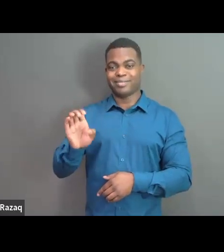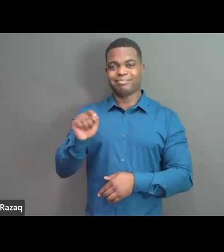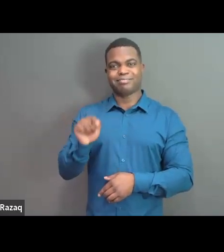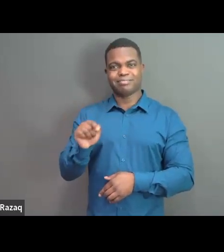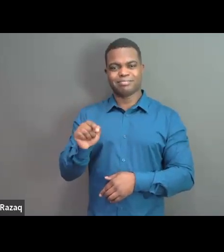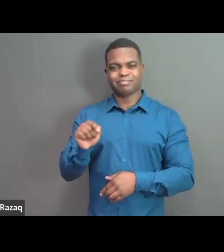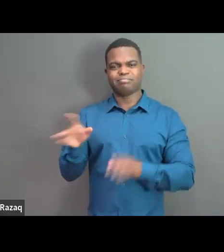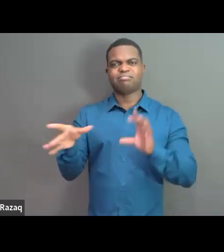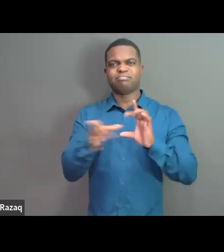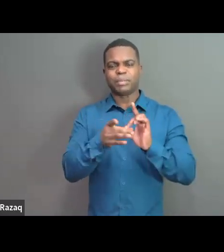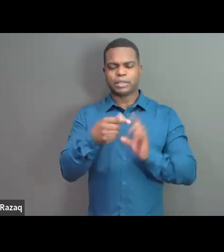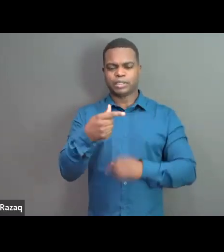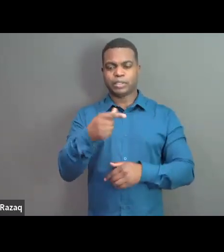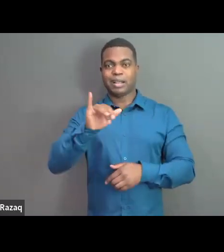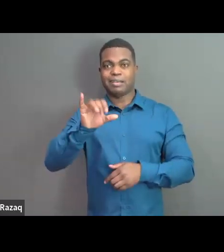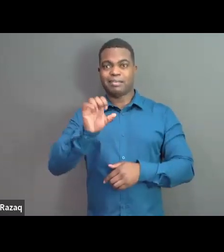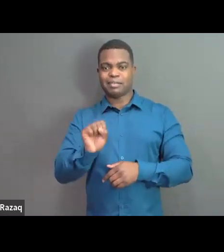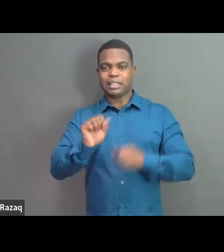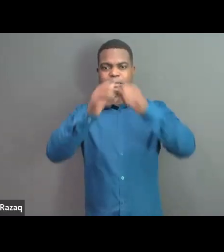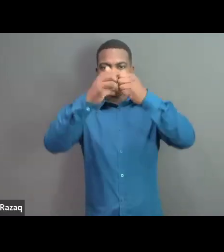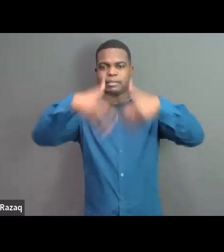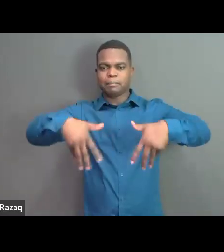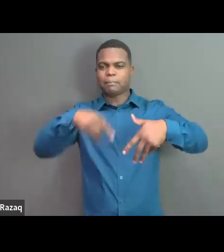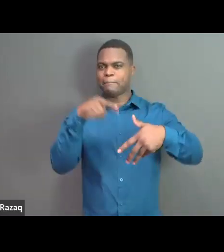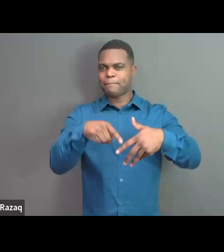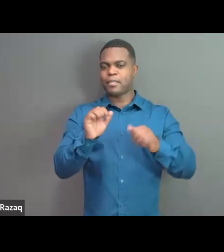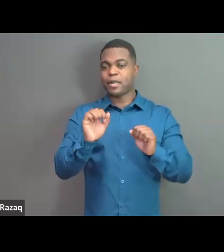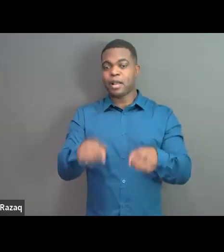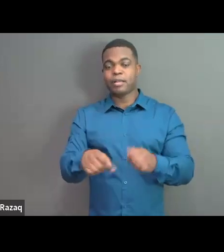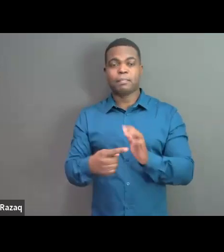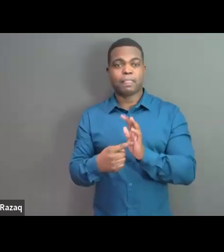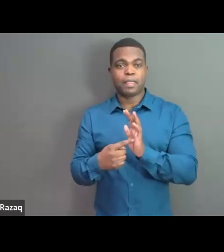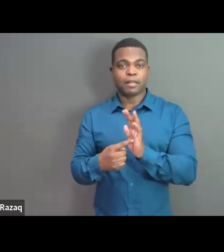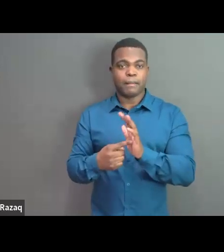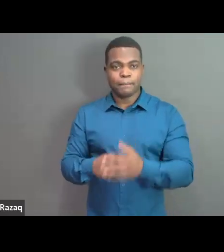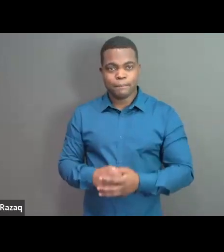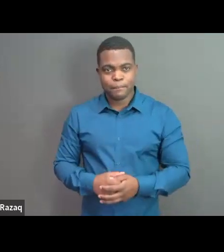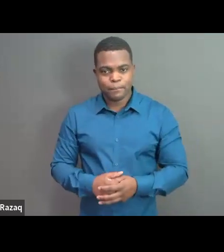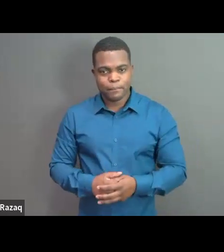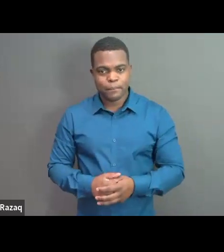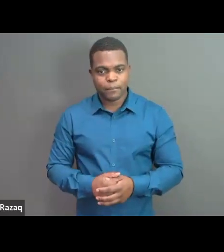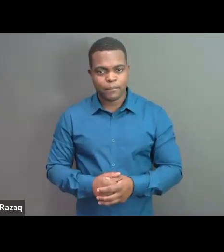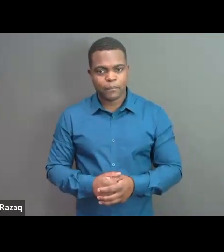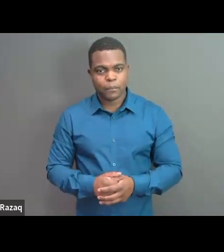latitude, the latitudinal and the longitudinal coordination. So there's that coordination.